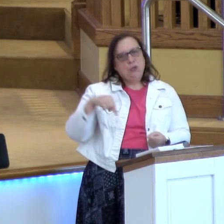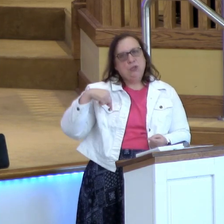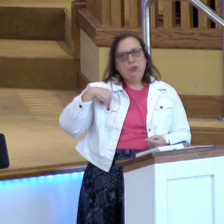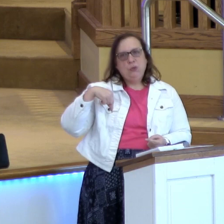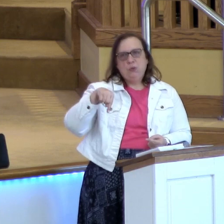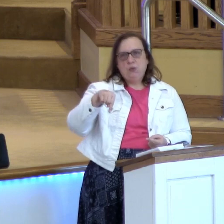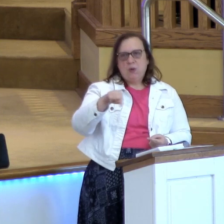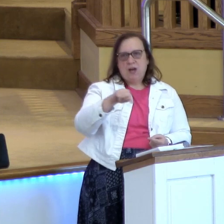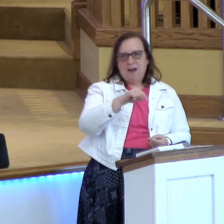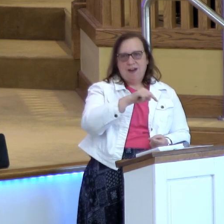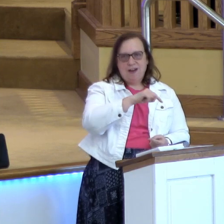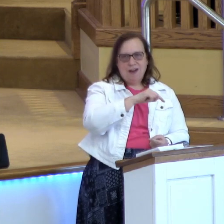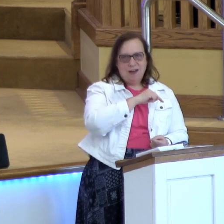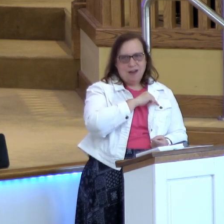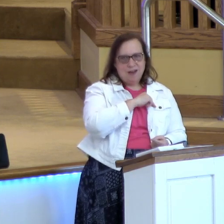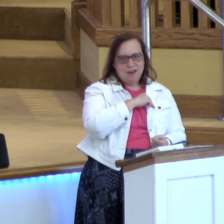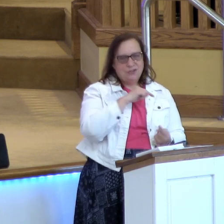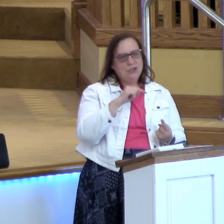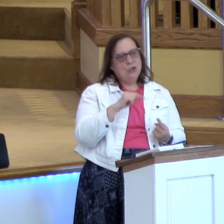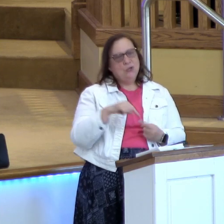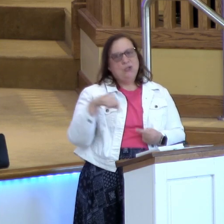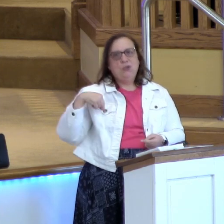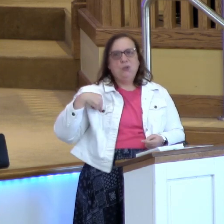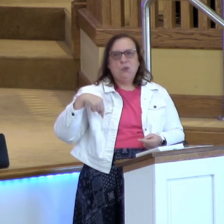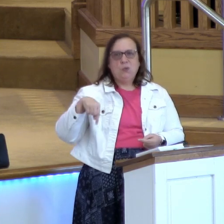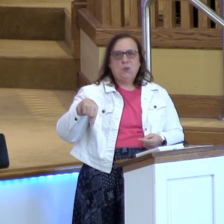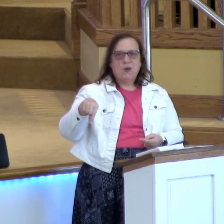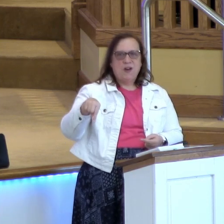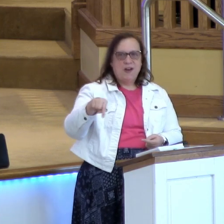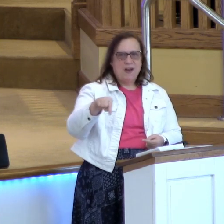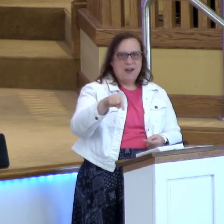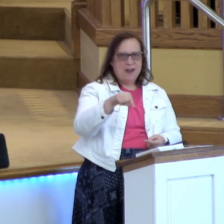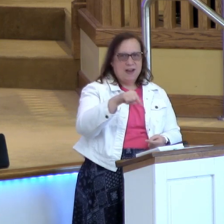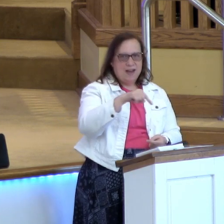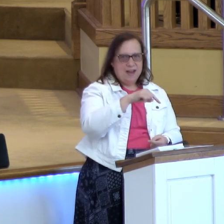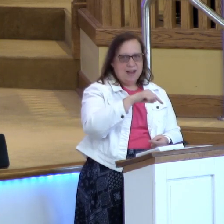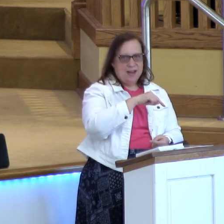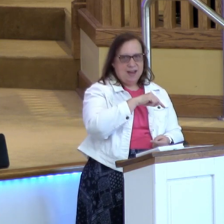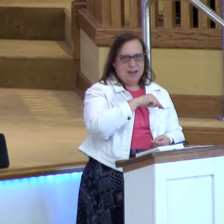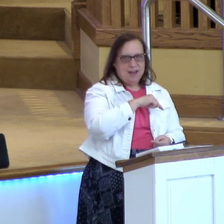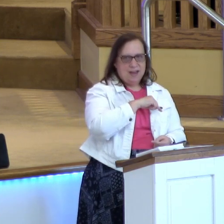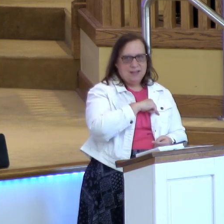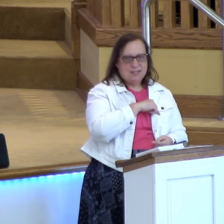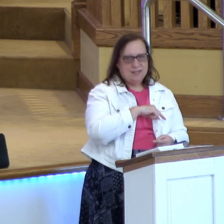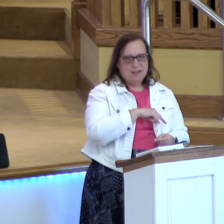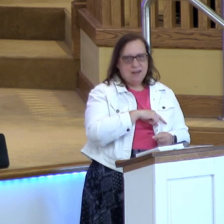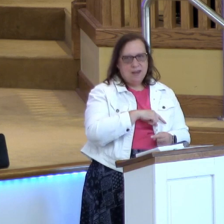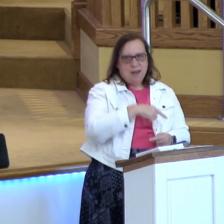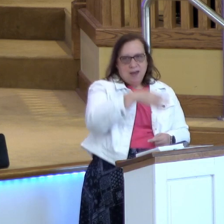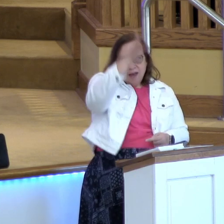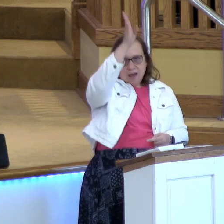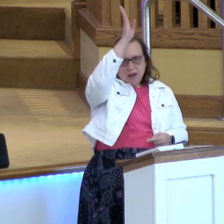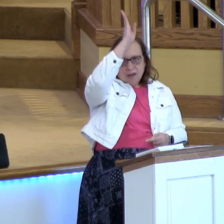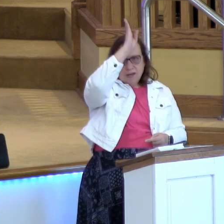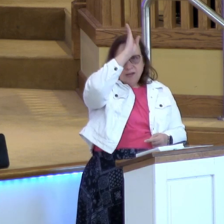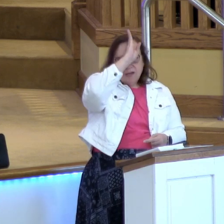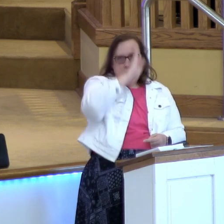Here's the one we love. God commendeth his love toward us. What a blessing.